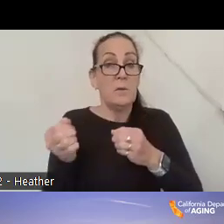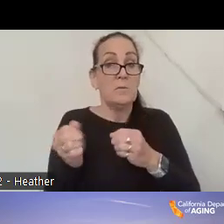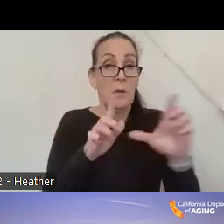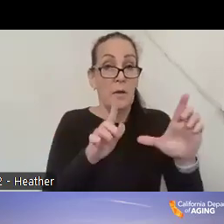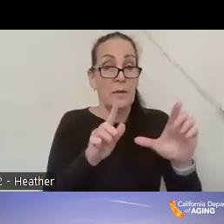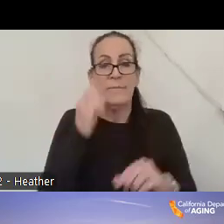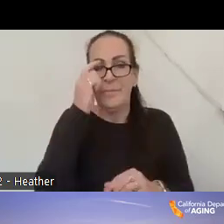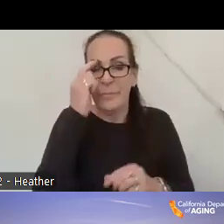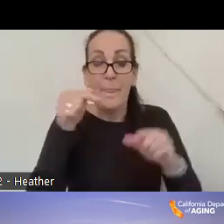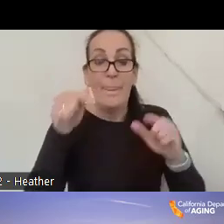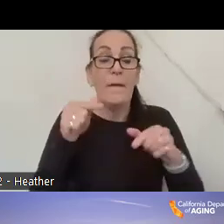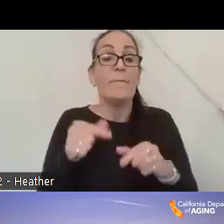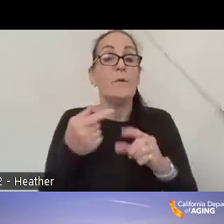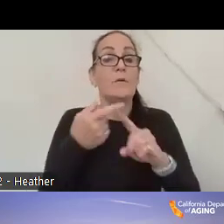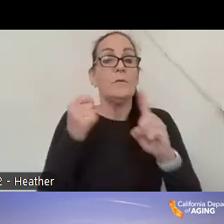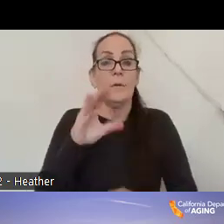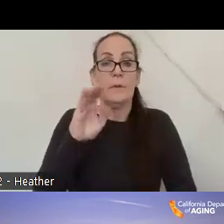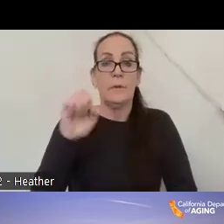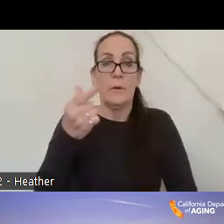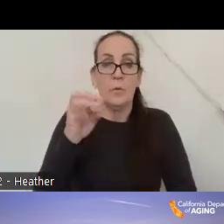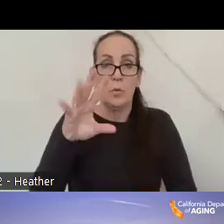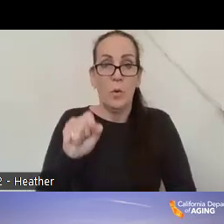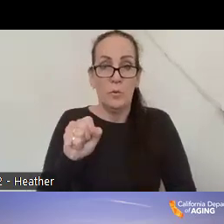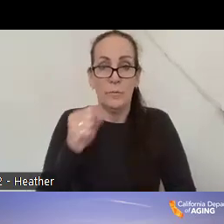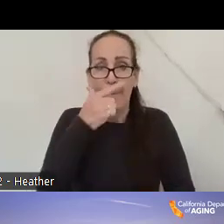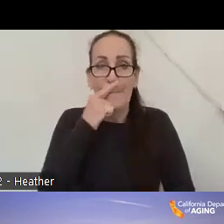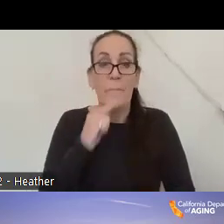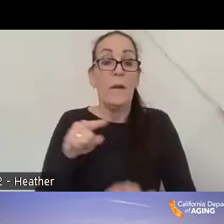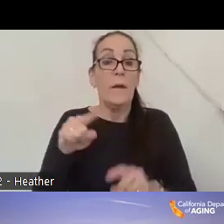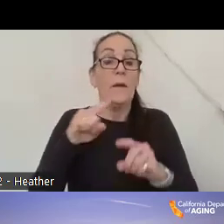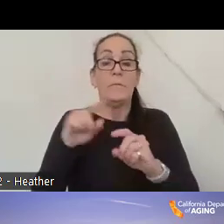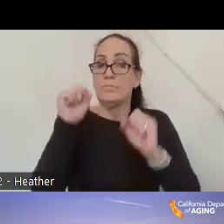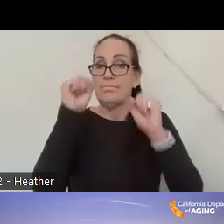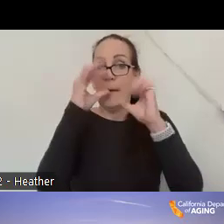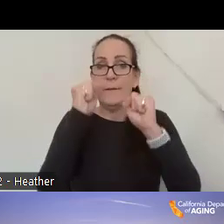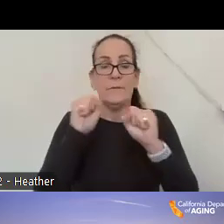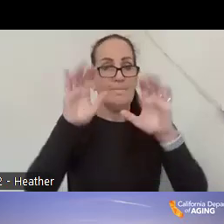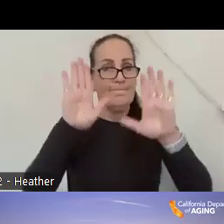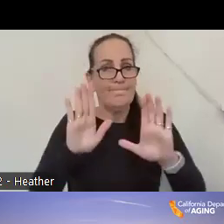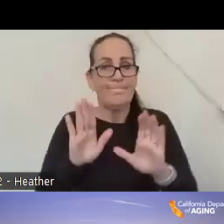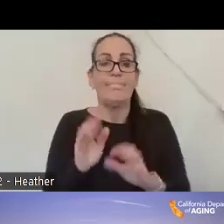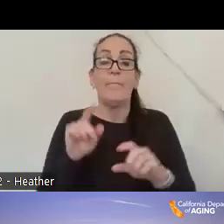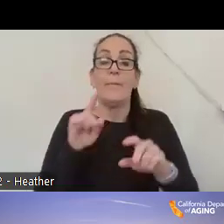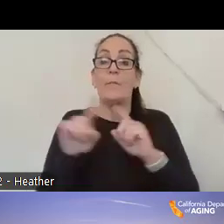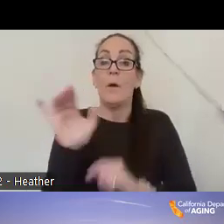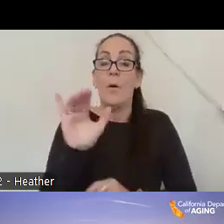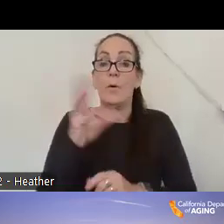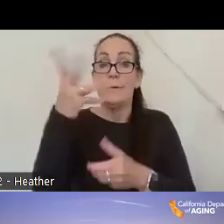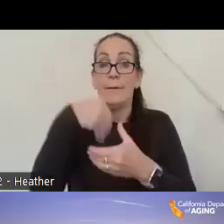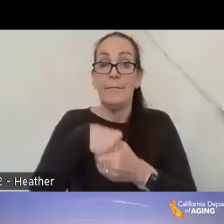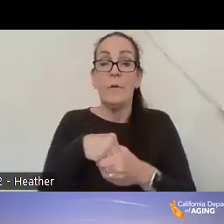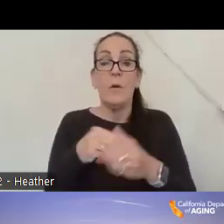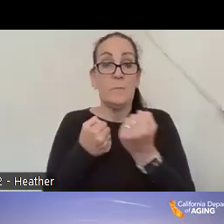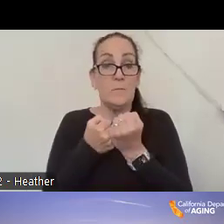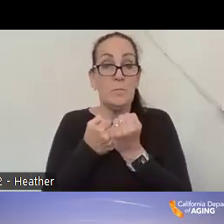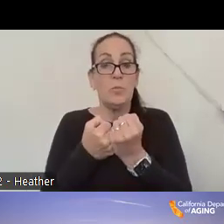was amazing and fantastic. But this effort also includes the continuation also of supporting Goal